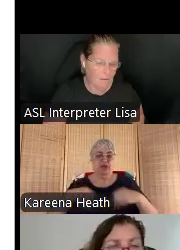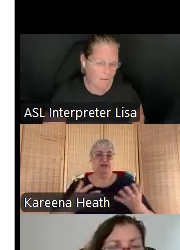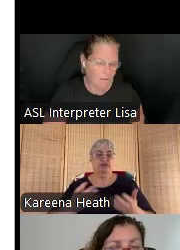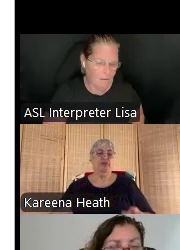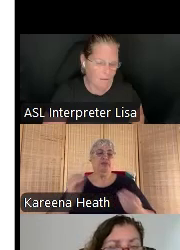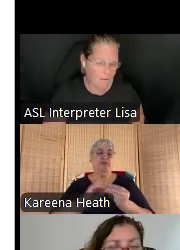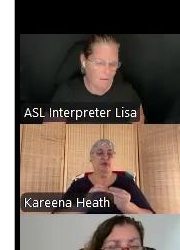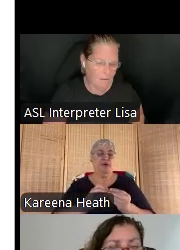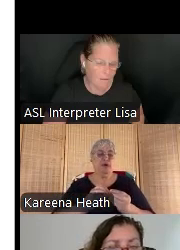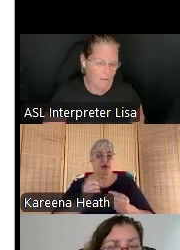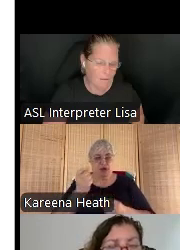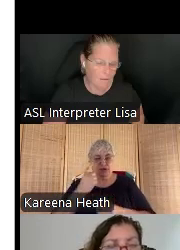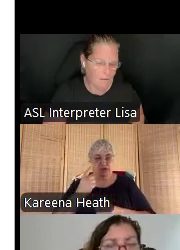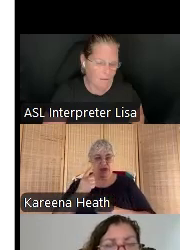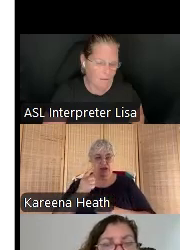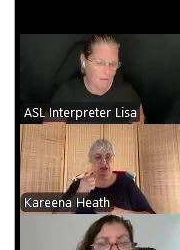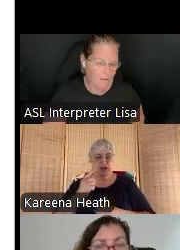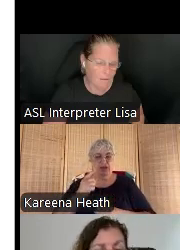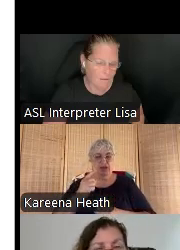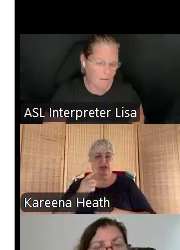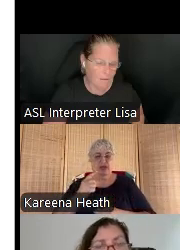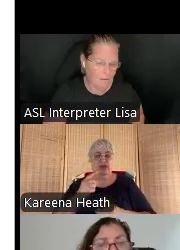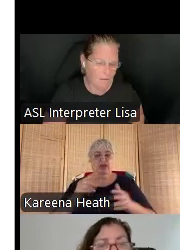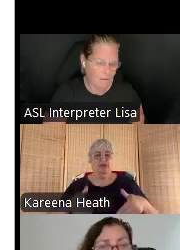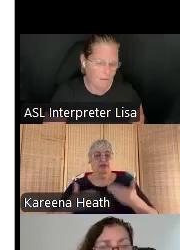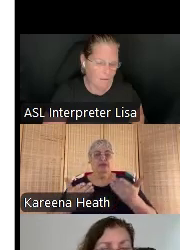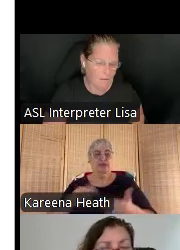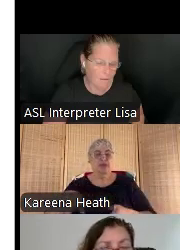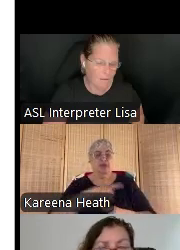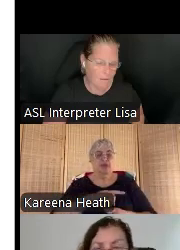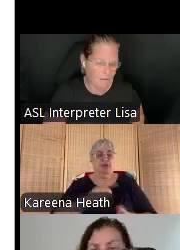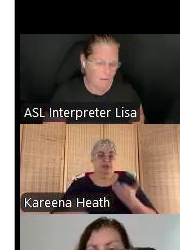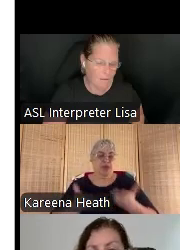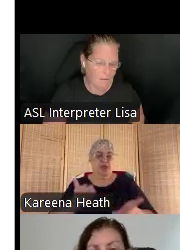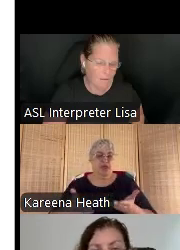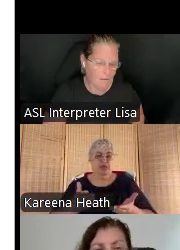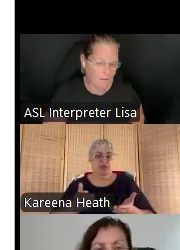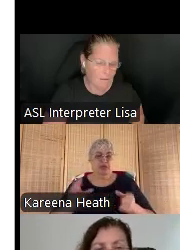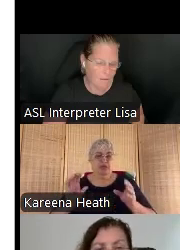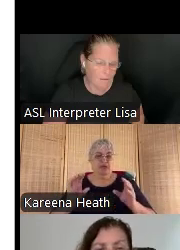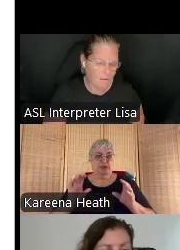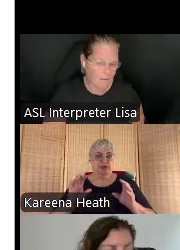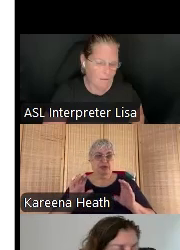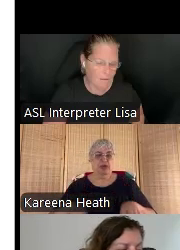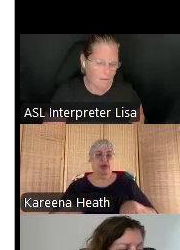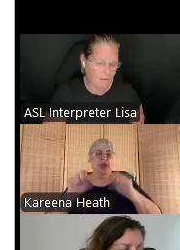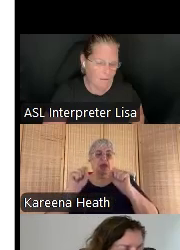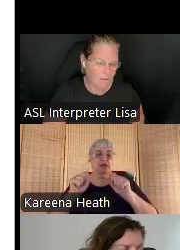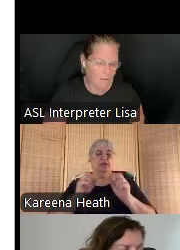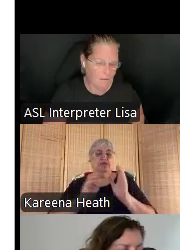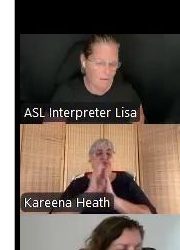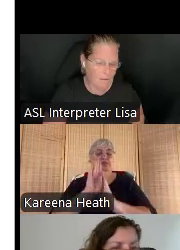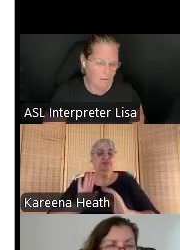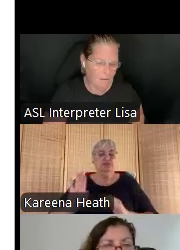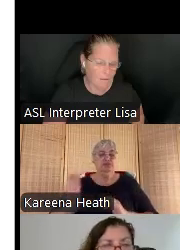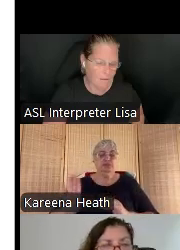more insight into suggestions that you might make in developing the vocational plan for people who